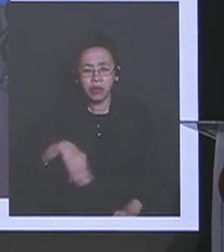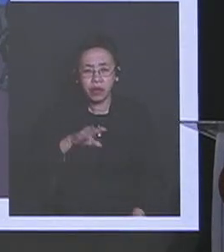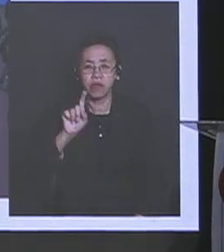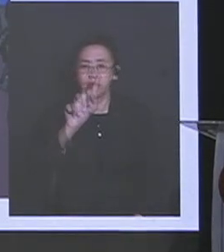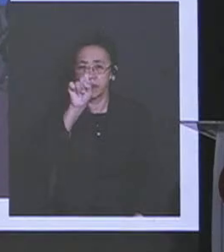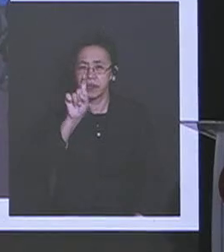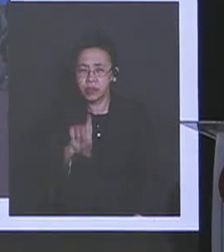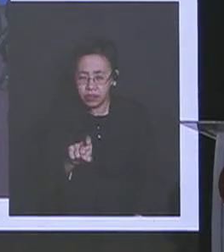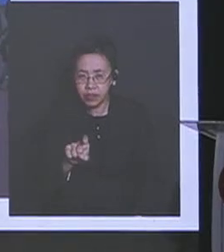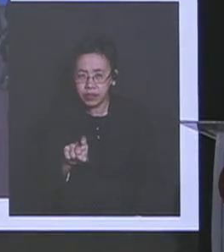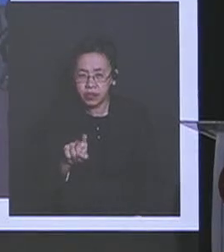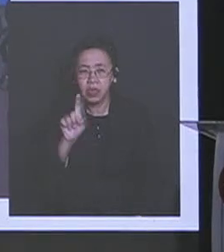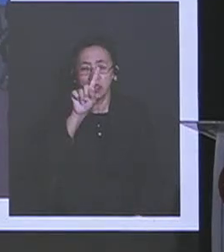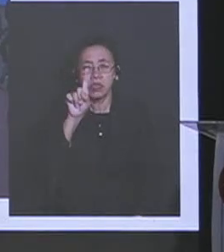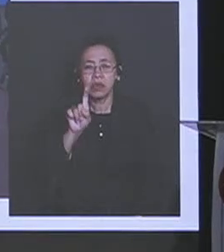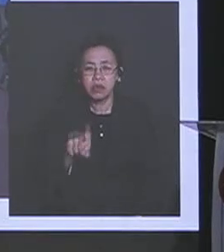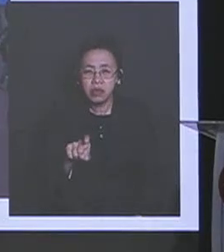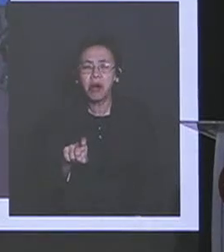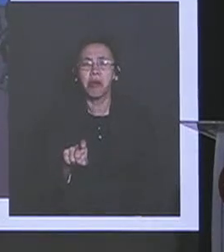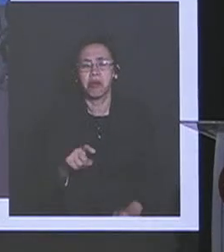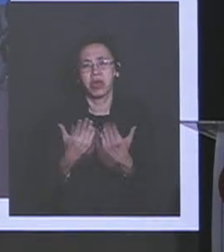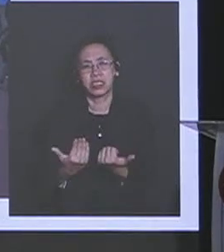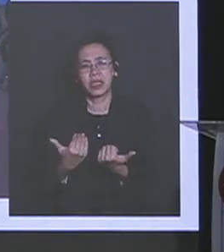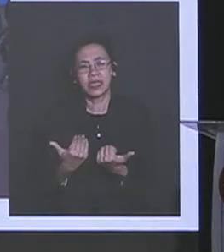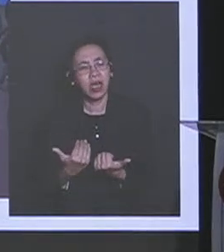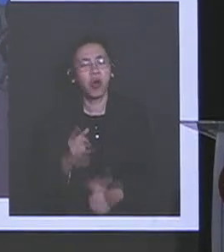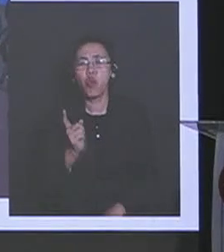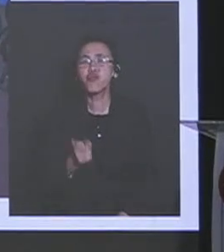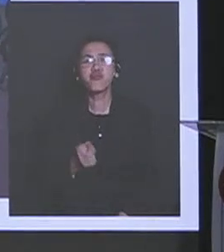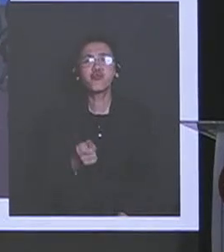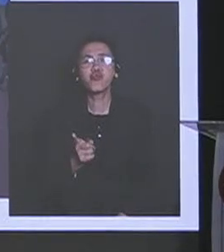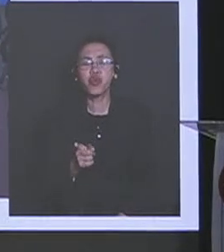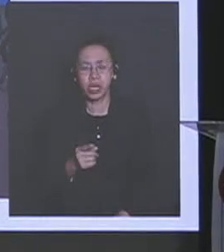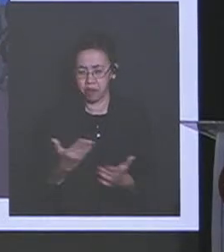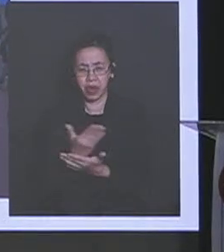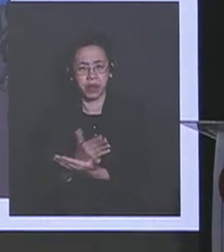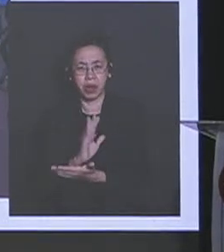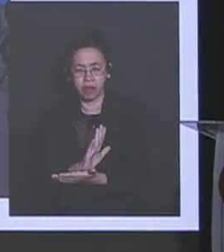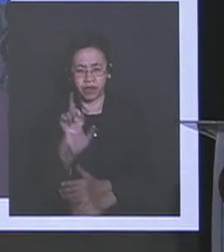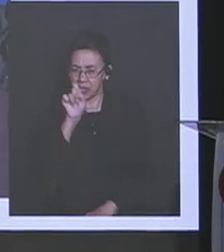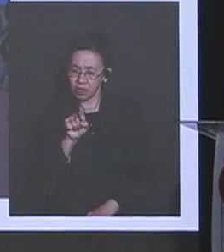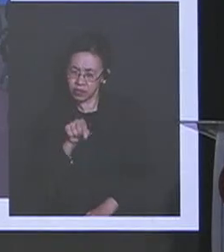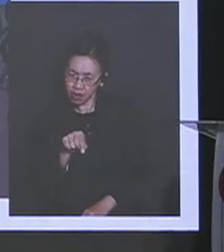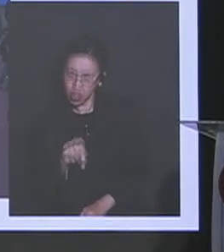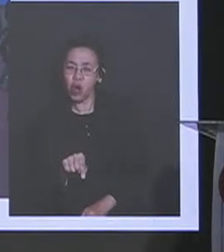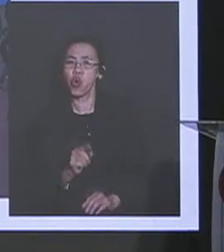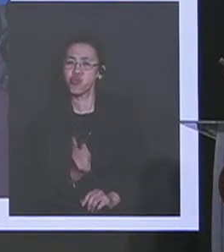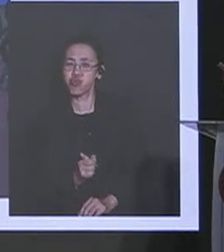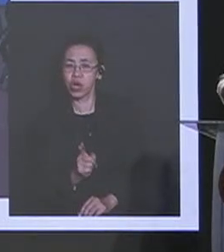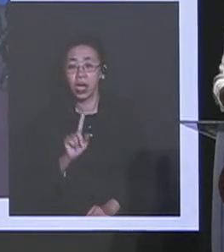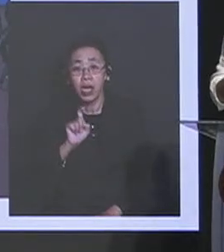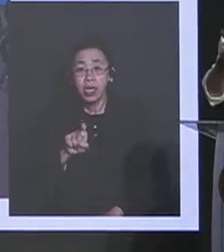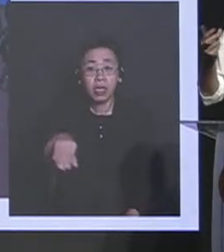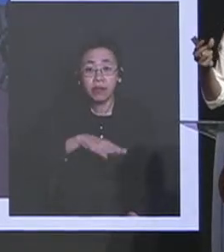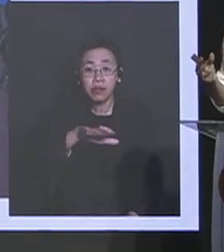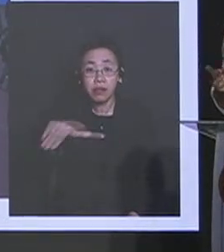you creatives to do that, because particularly when you work for a city agency or any